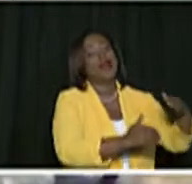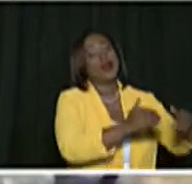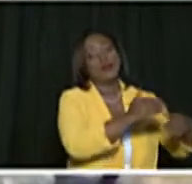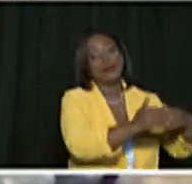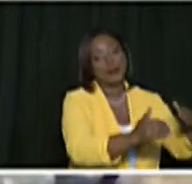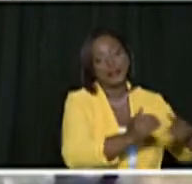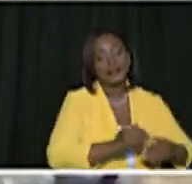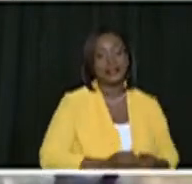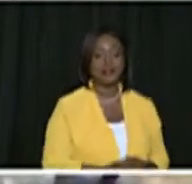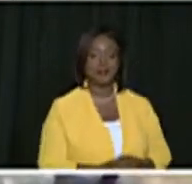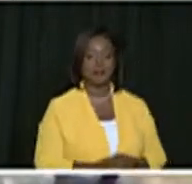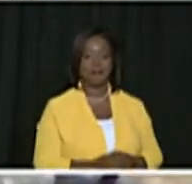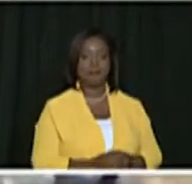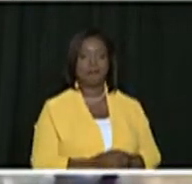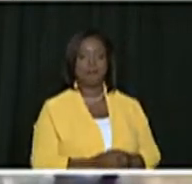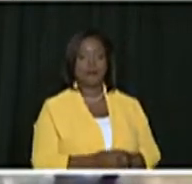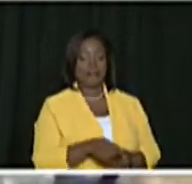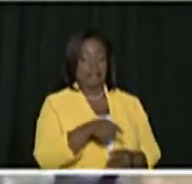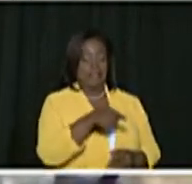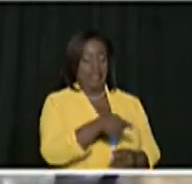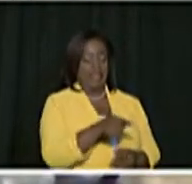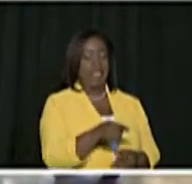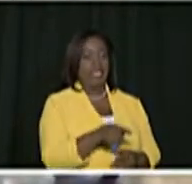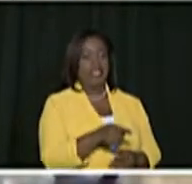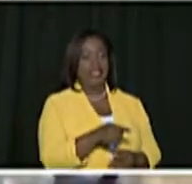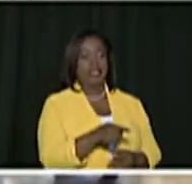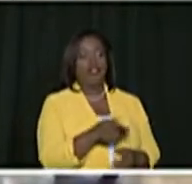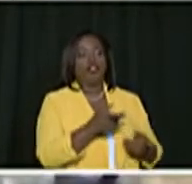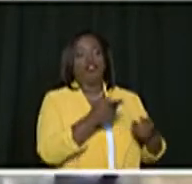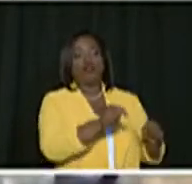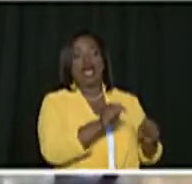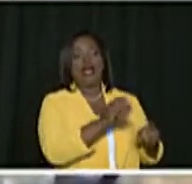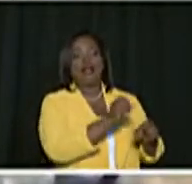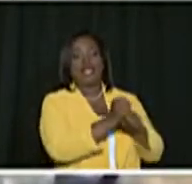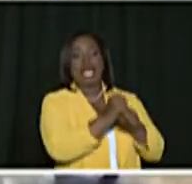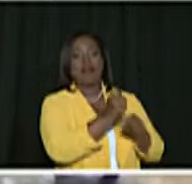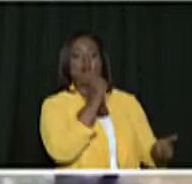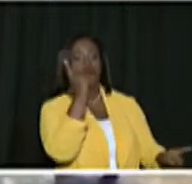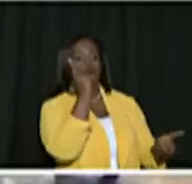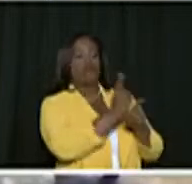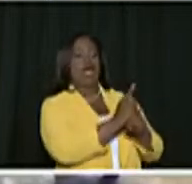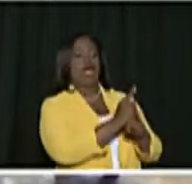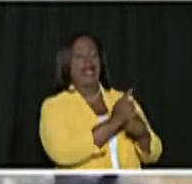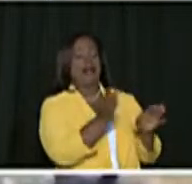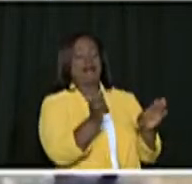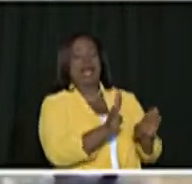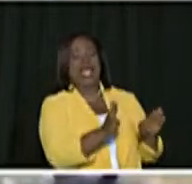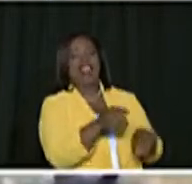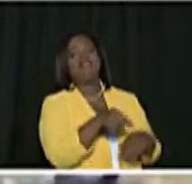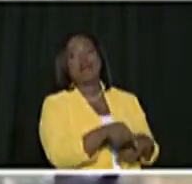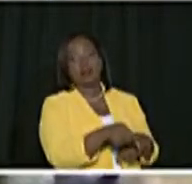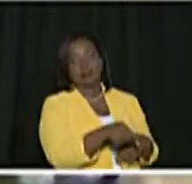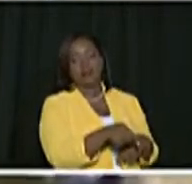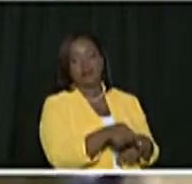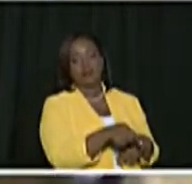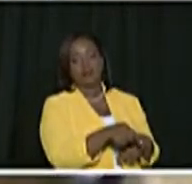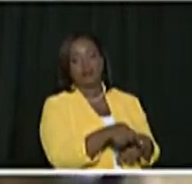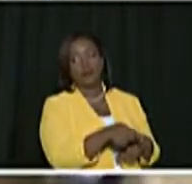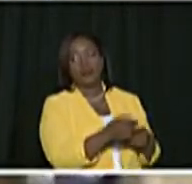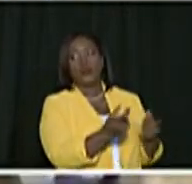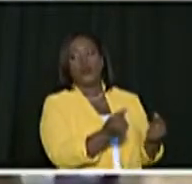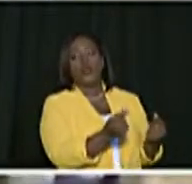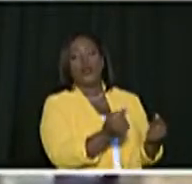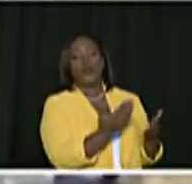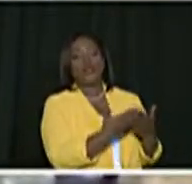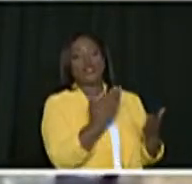applying a methodology to get a desired behavior. So we normally do some things to evoke a particular behavior.